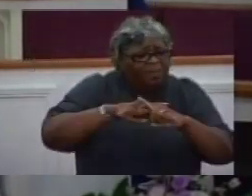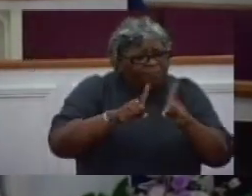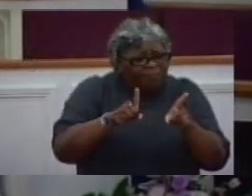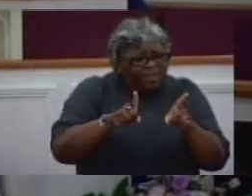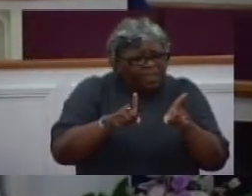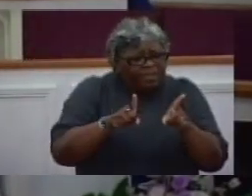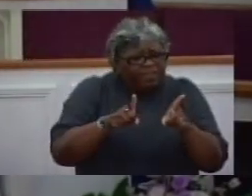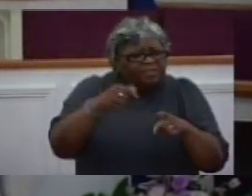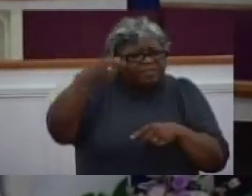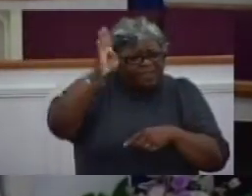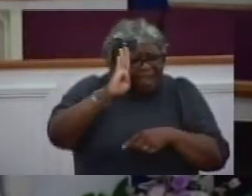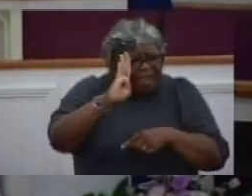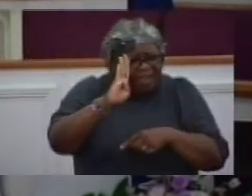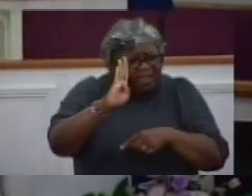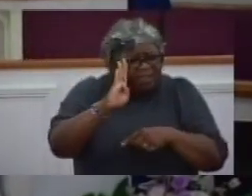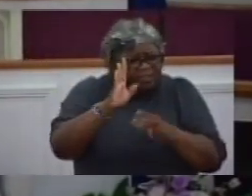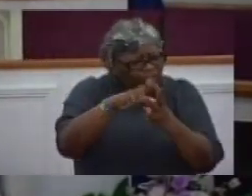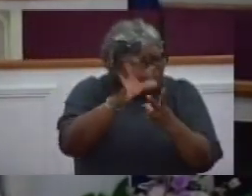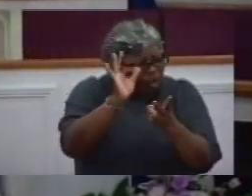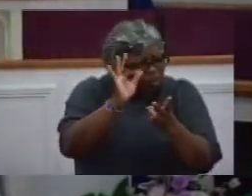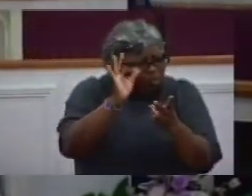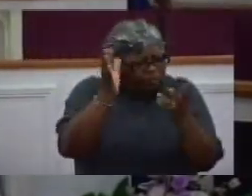God chose.